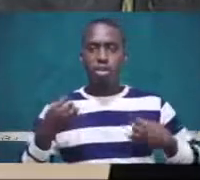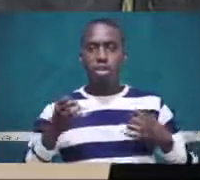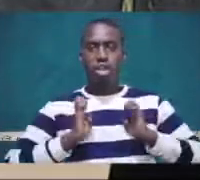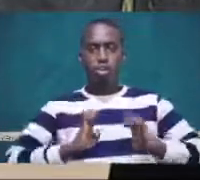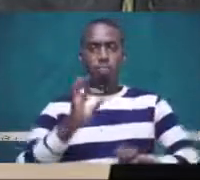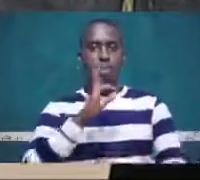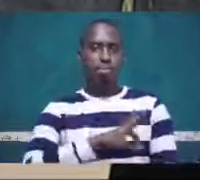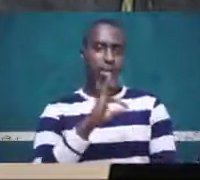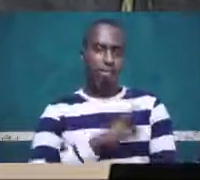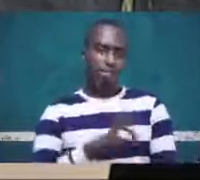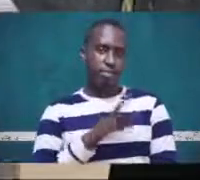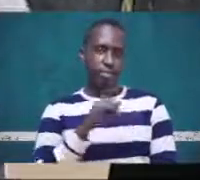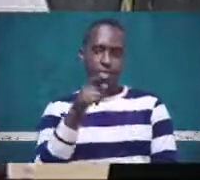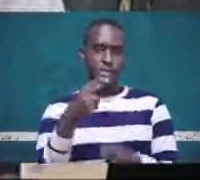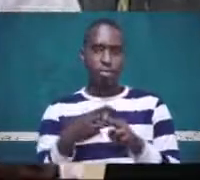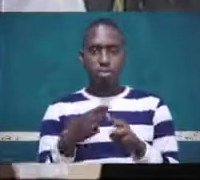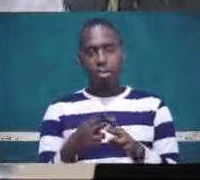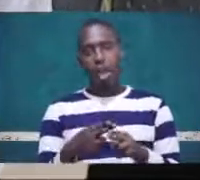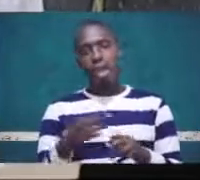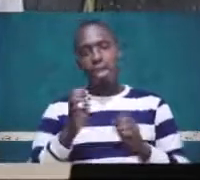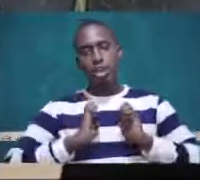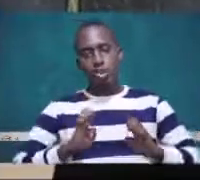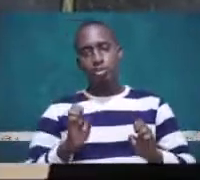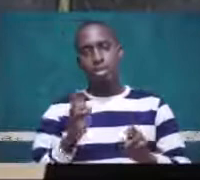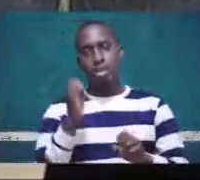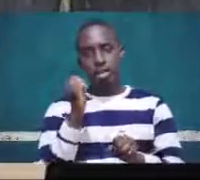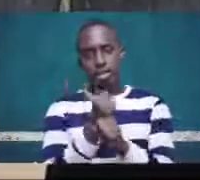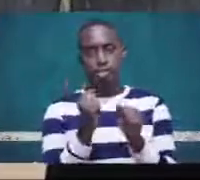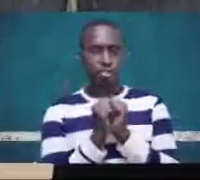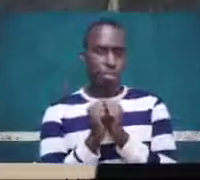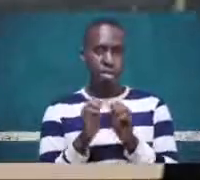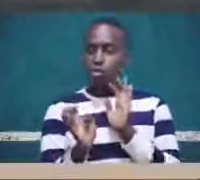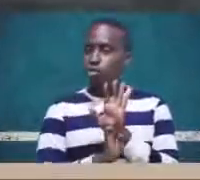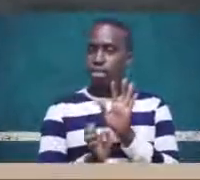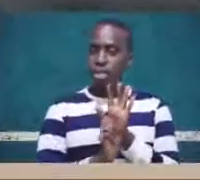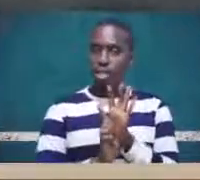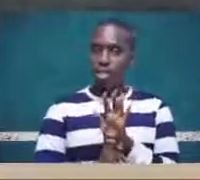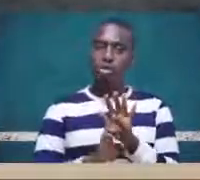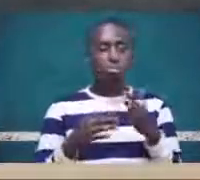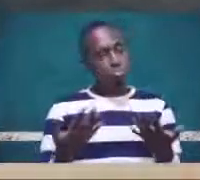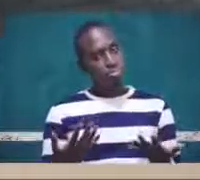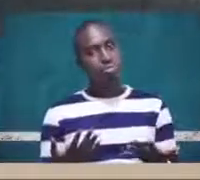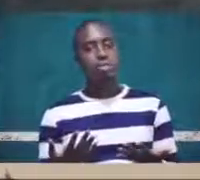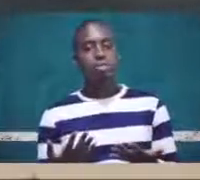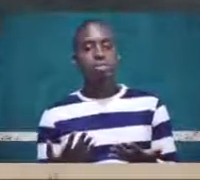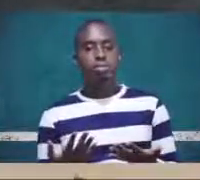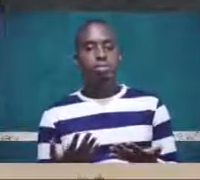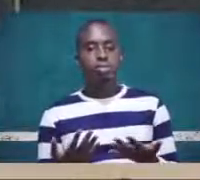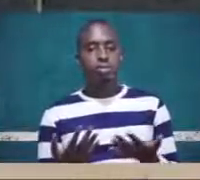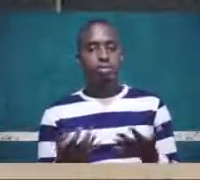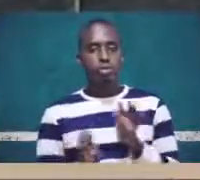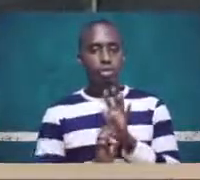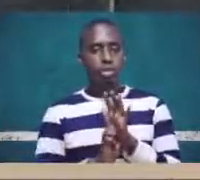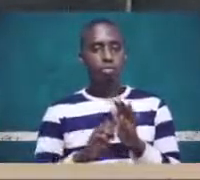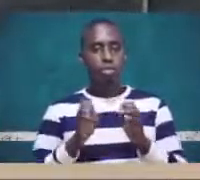benefits is what we call economic integration. An example of economic integration, examples